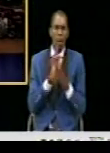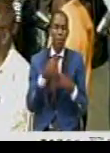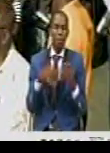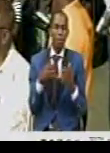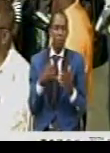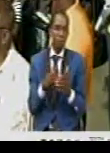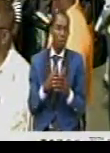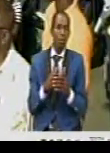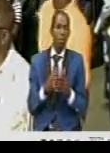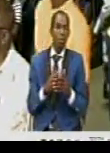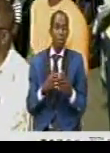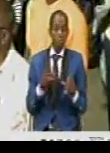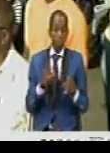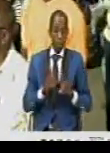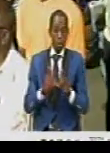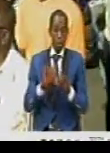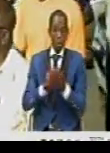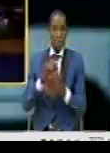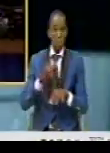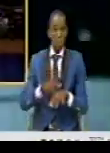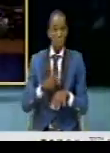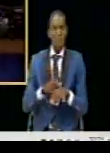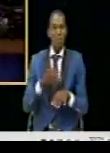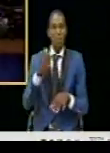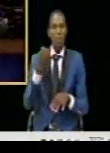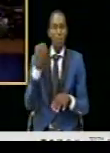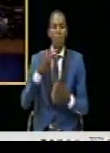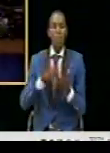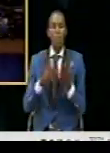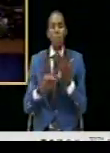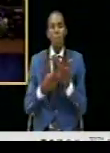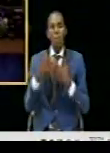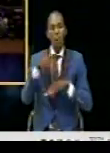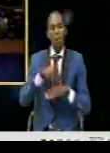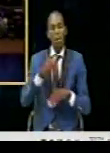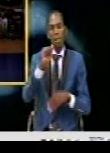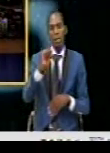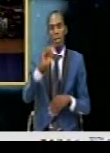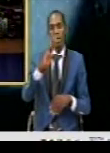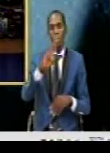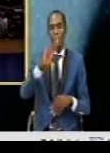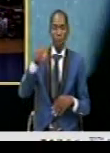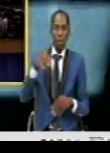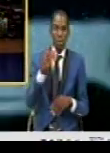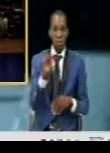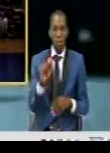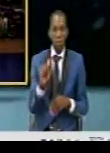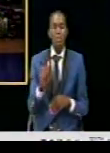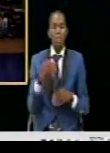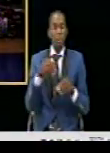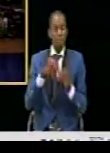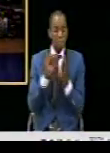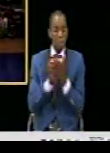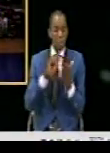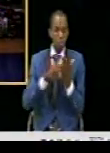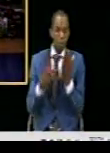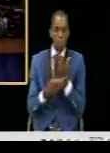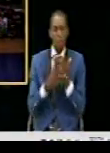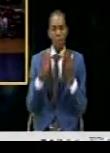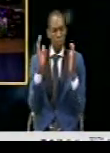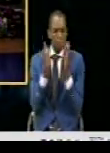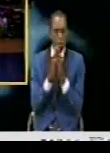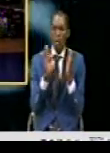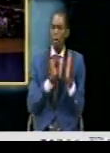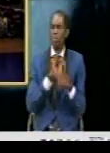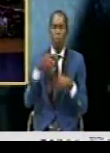praise the Lord. I take it in God in prayer. Within that period, our Father and the Lord have a program in